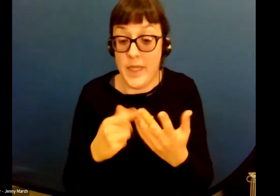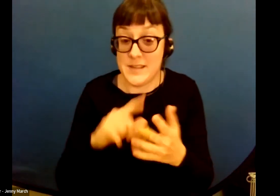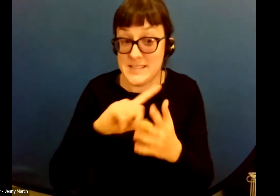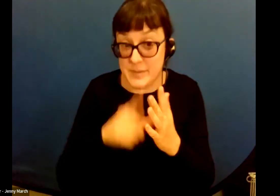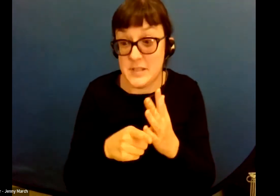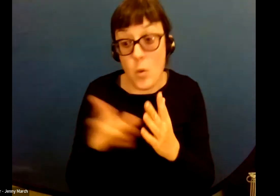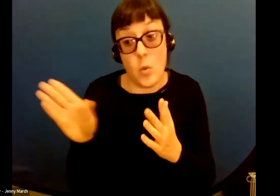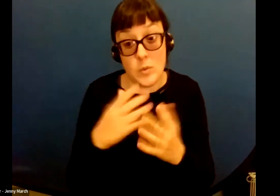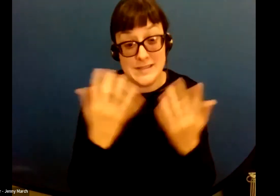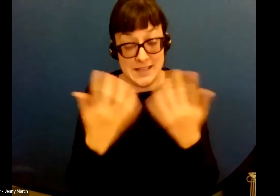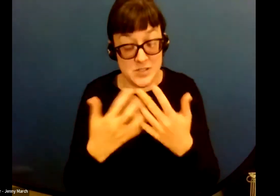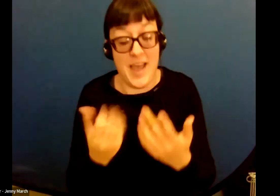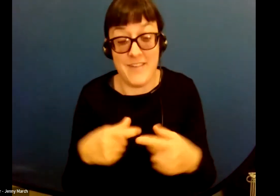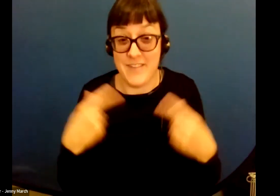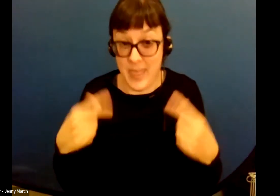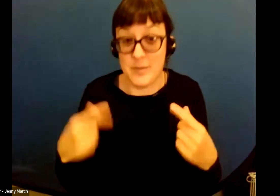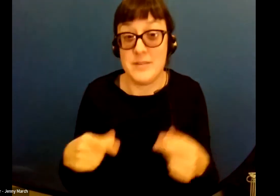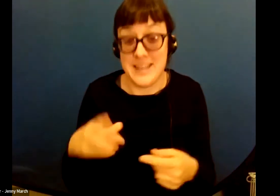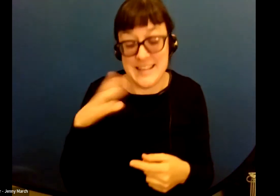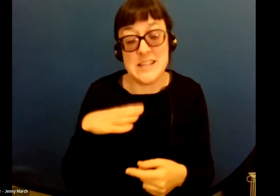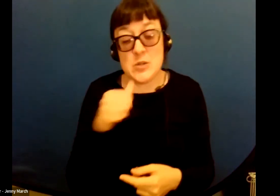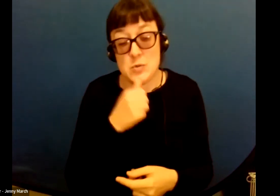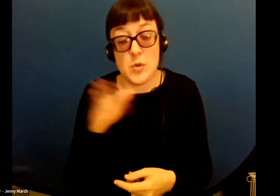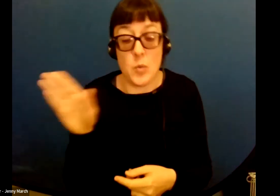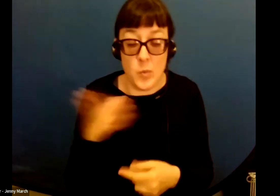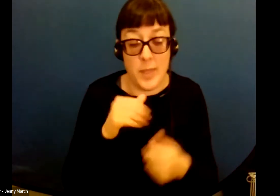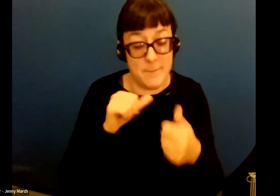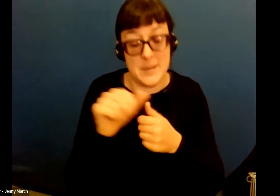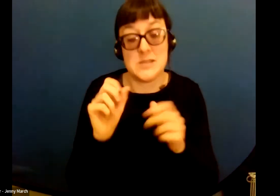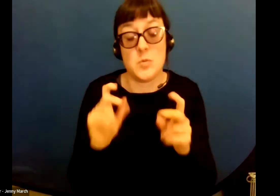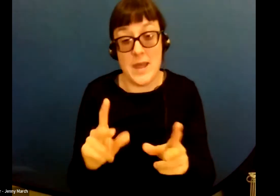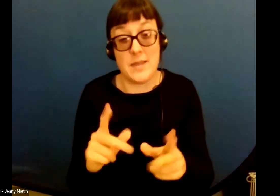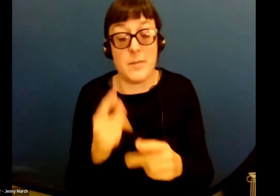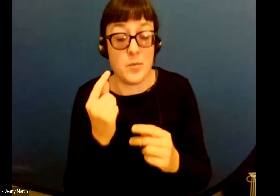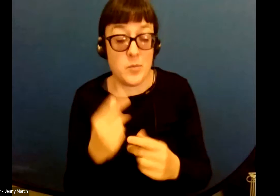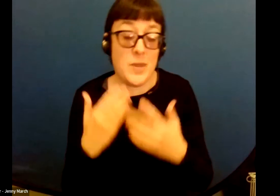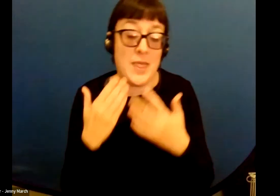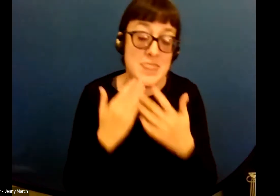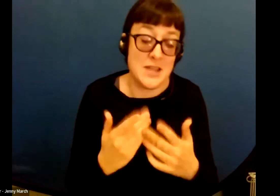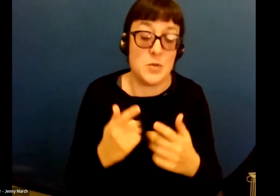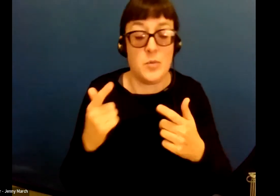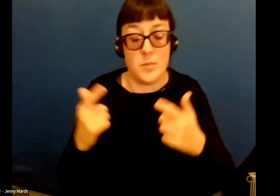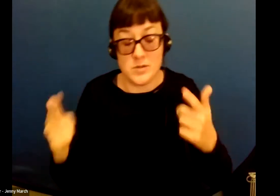we've got available really must be deployed as effectively as possible. So thank you very much indeed to all those who are taking